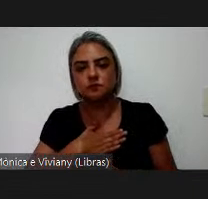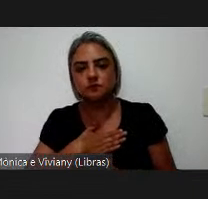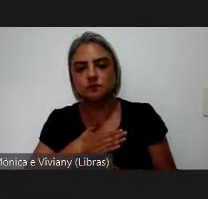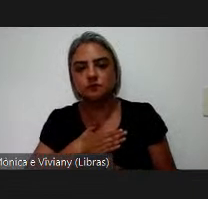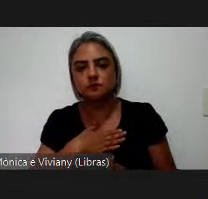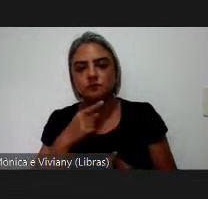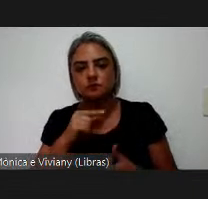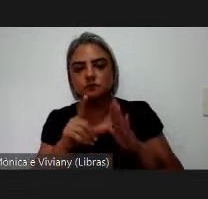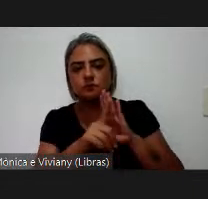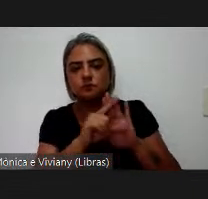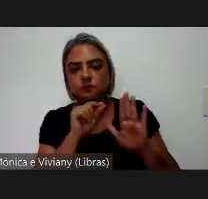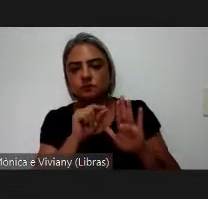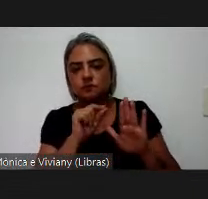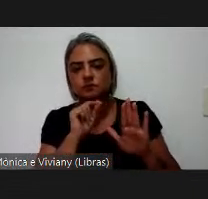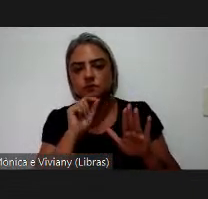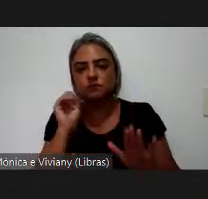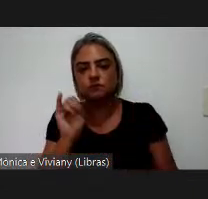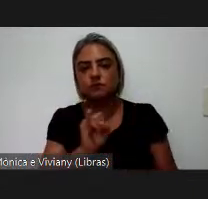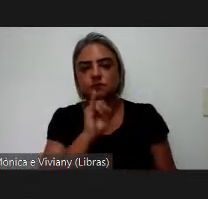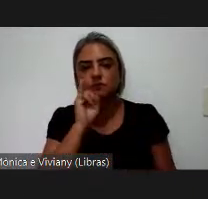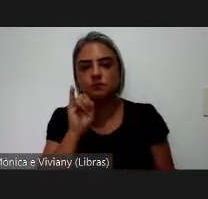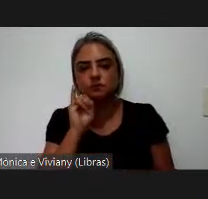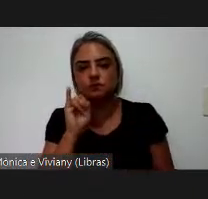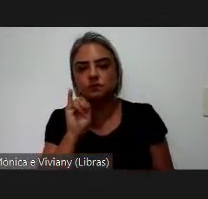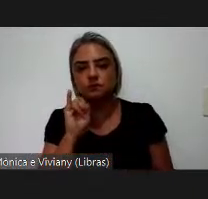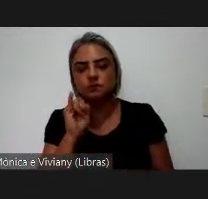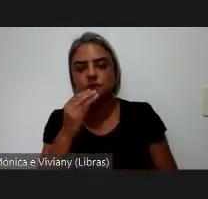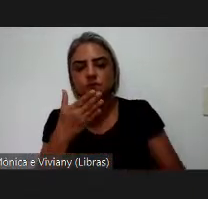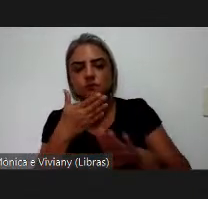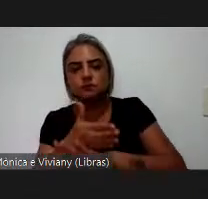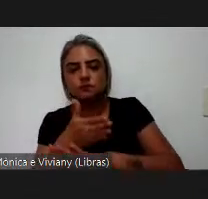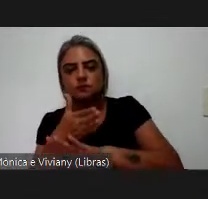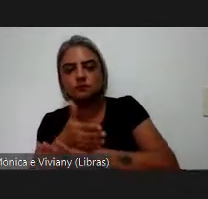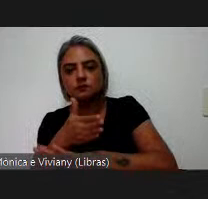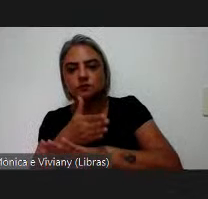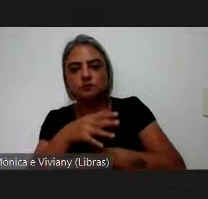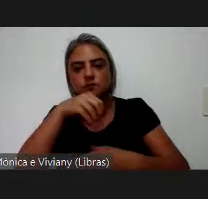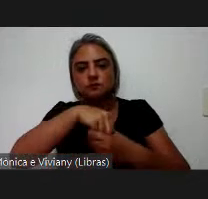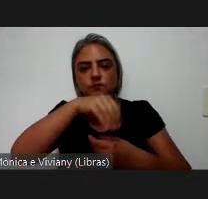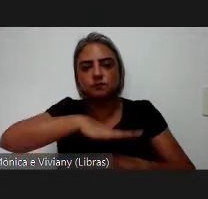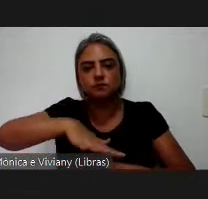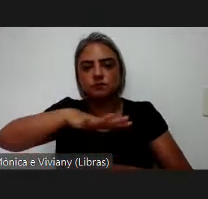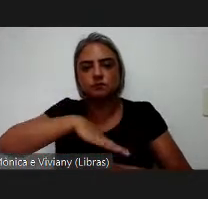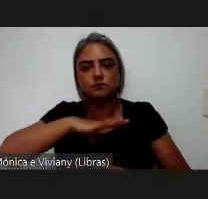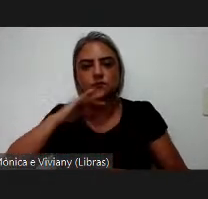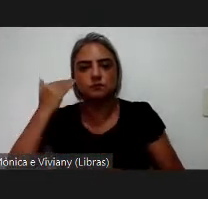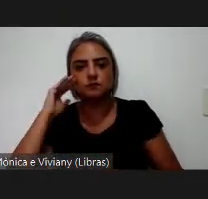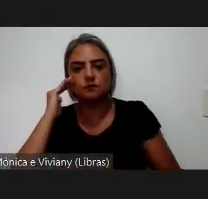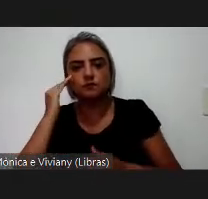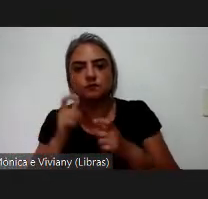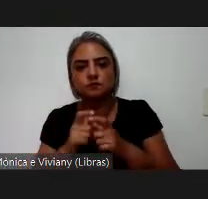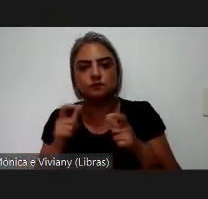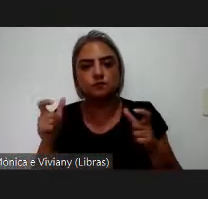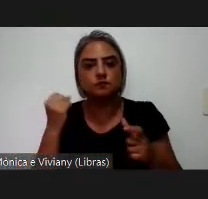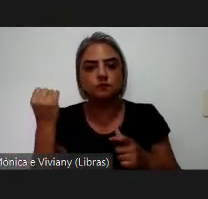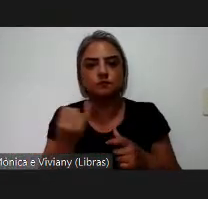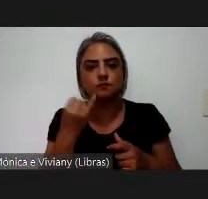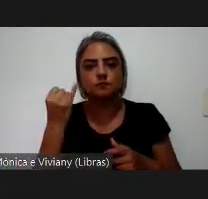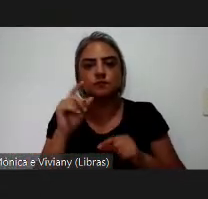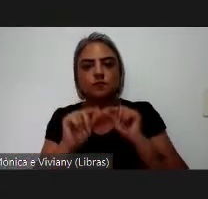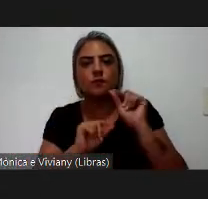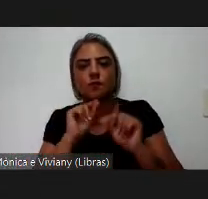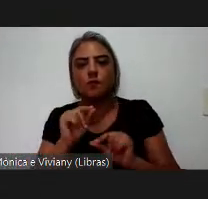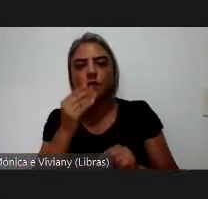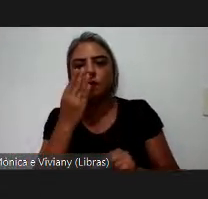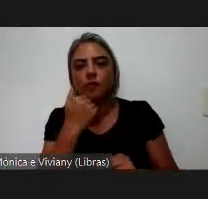like to highlight is the importance of the intersectoriality. Well, so